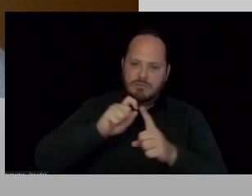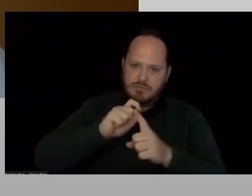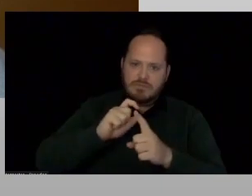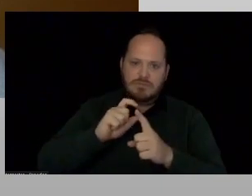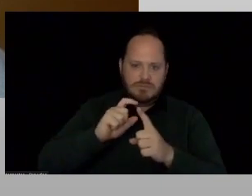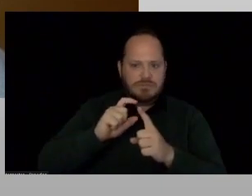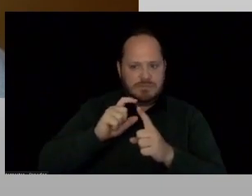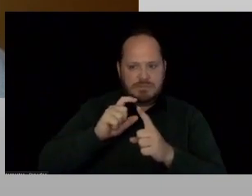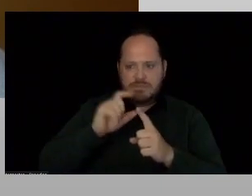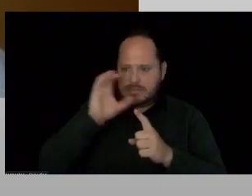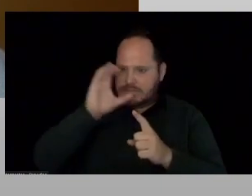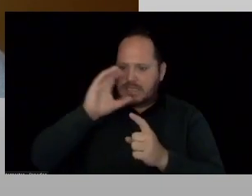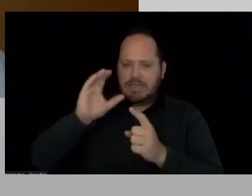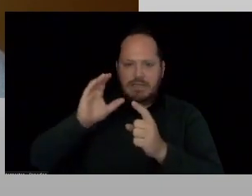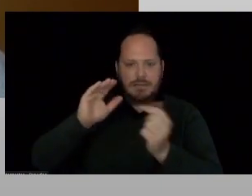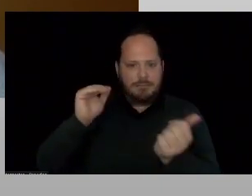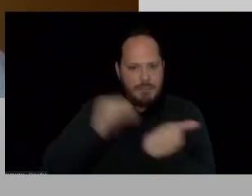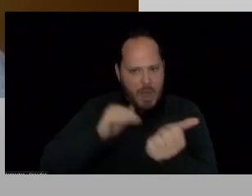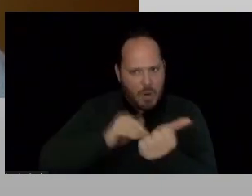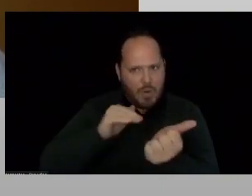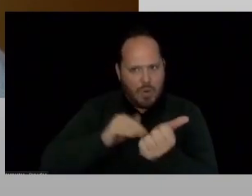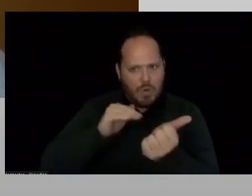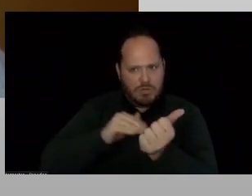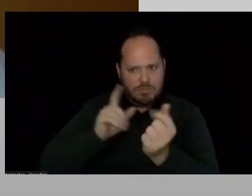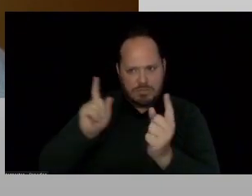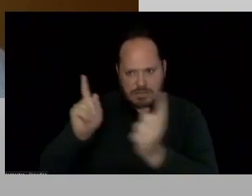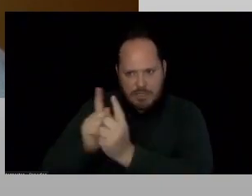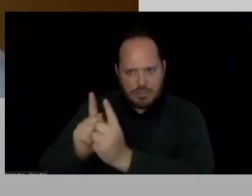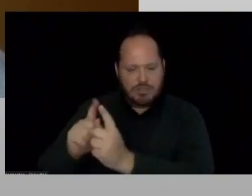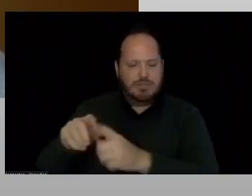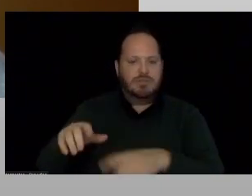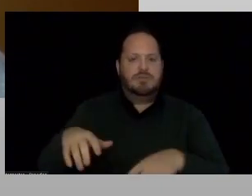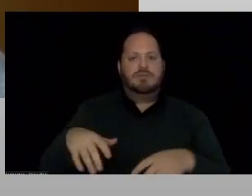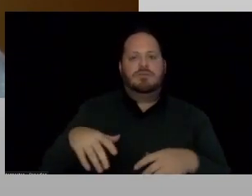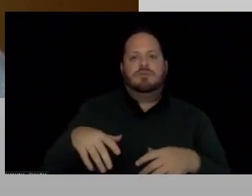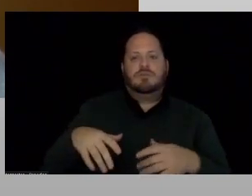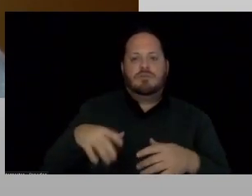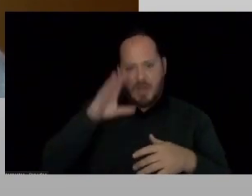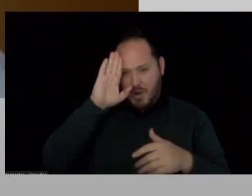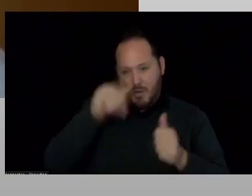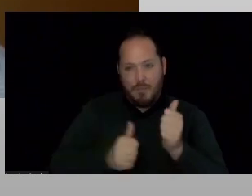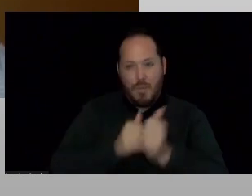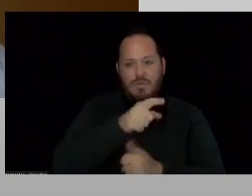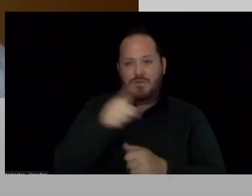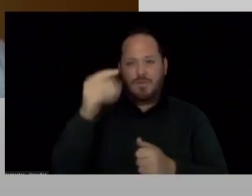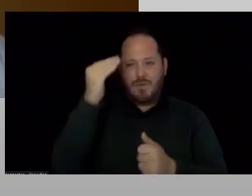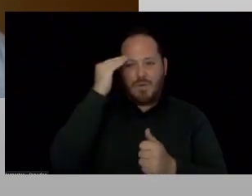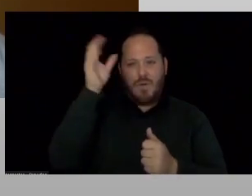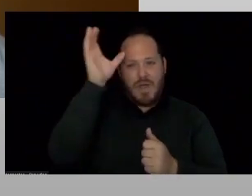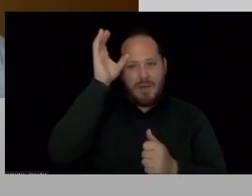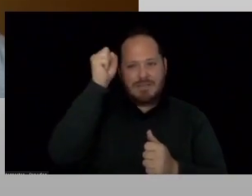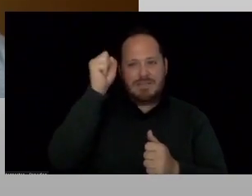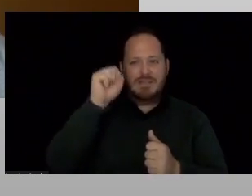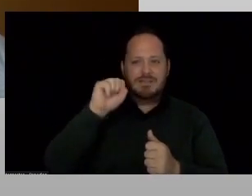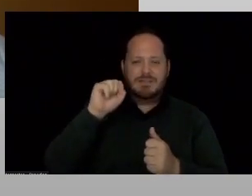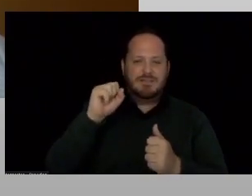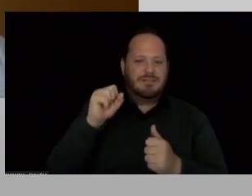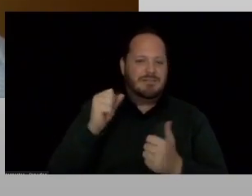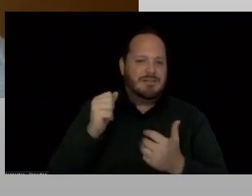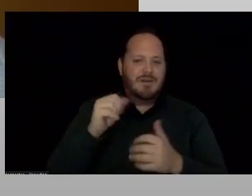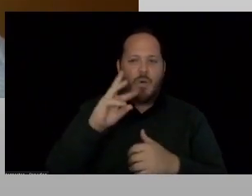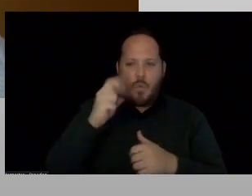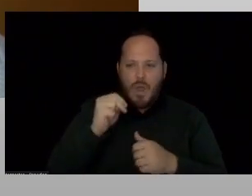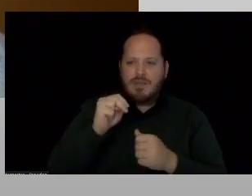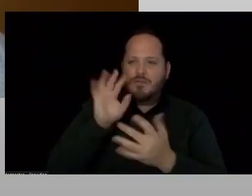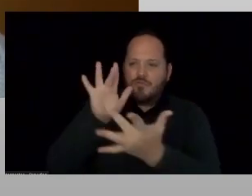thing. Again, I think most of you probably know commonsensically when to reach out for immediate medical